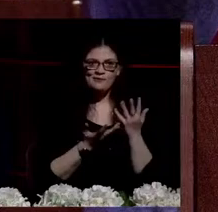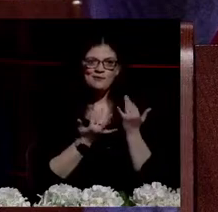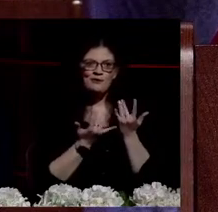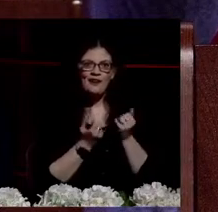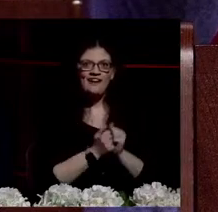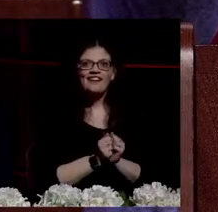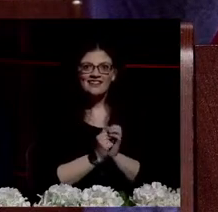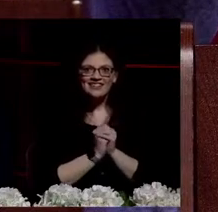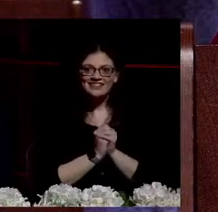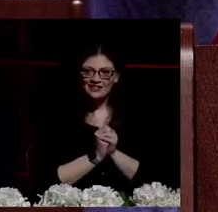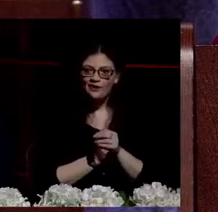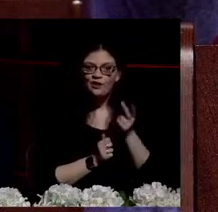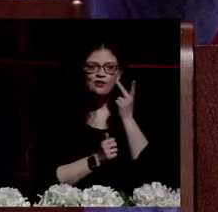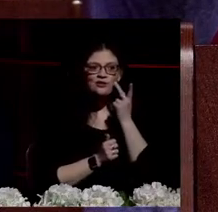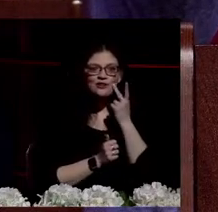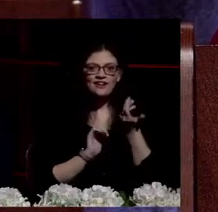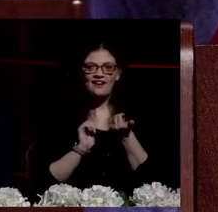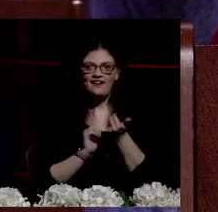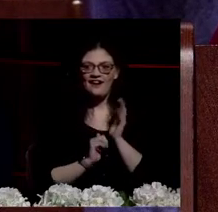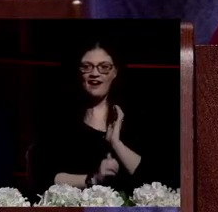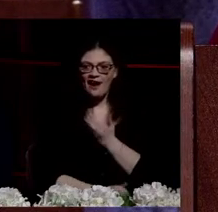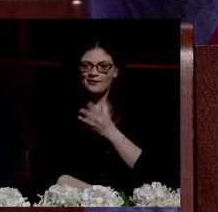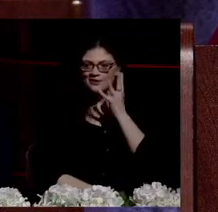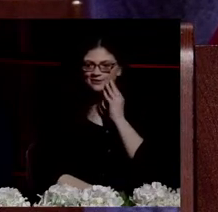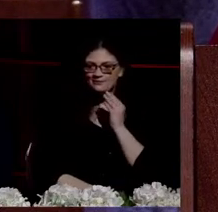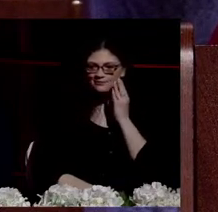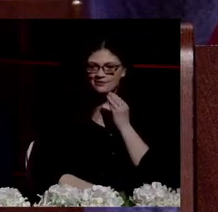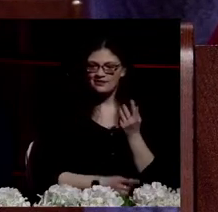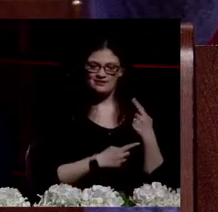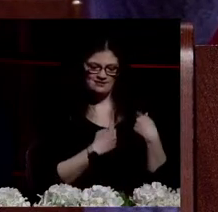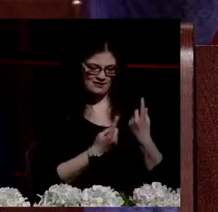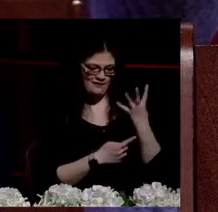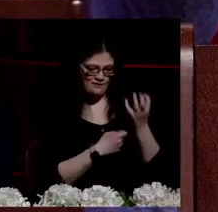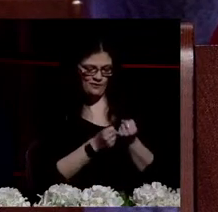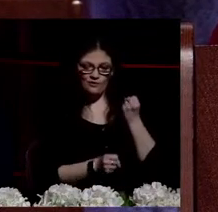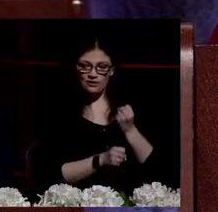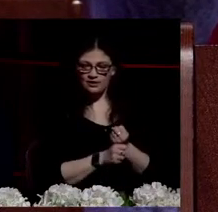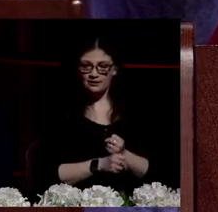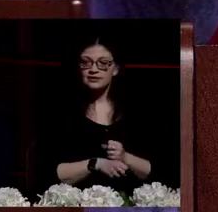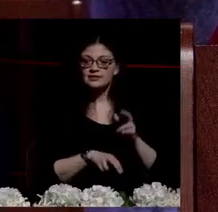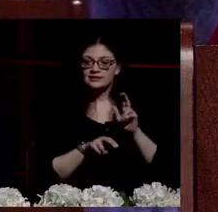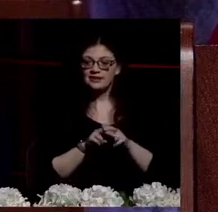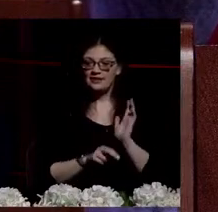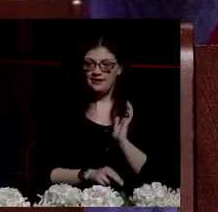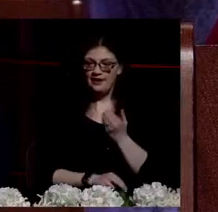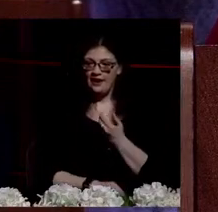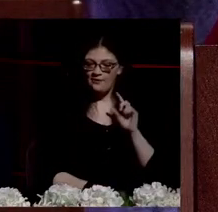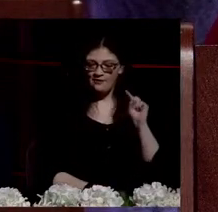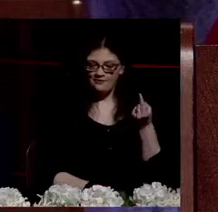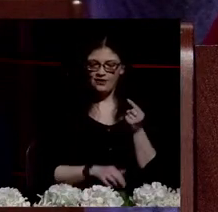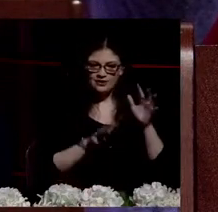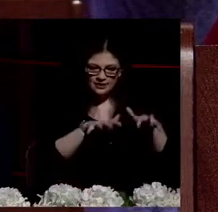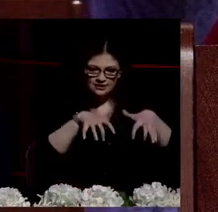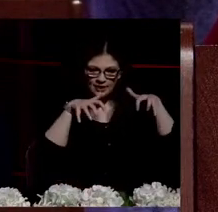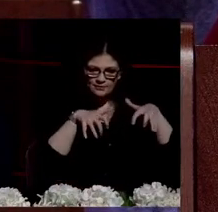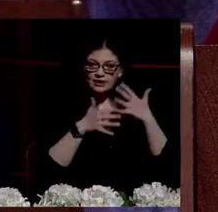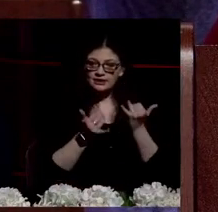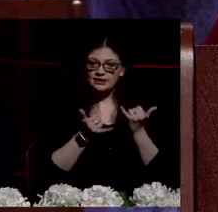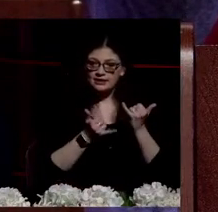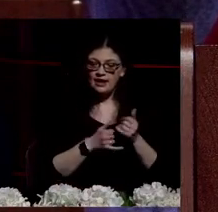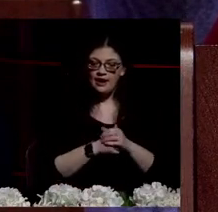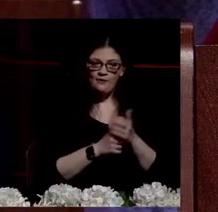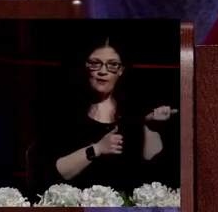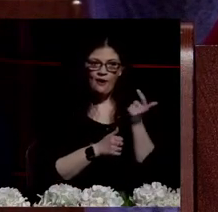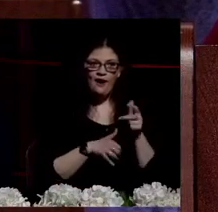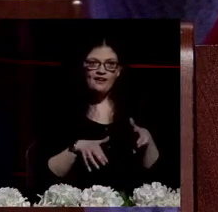we made in the past 4 years. From sitting in our first assembly freshman year, squishing for the class of 2022, to all fit in the